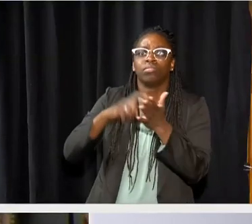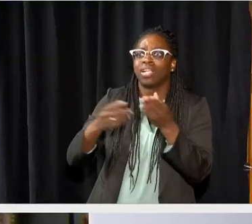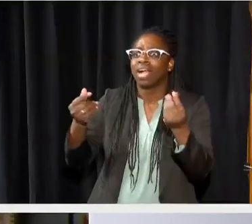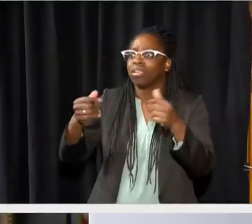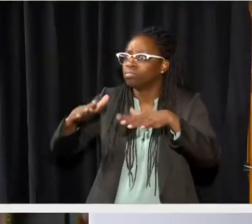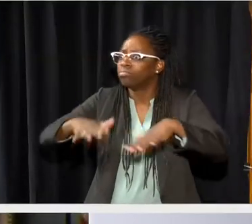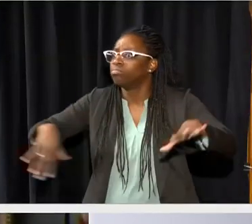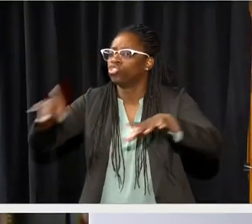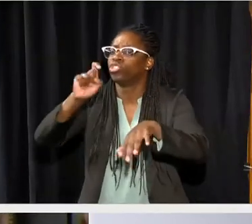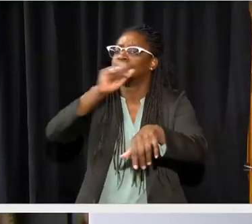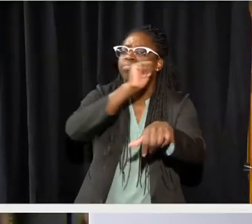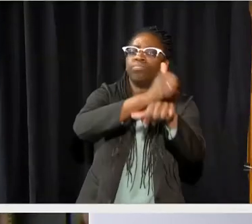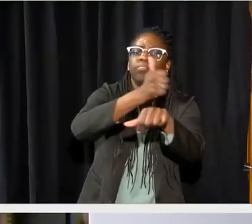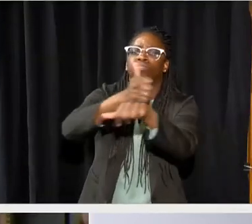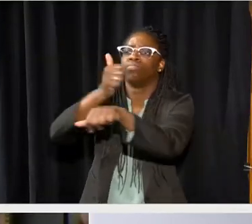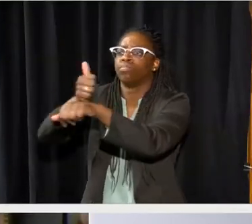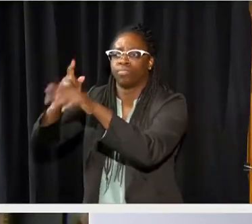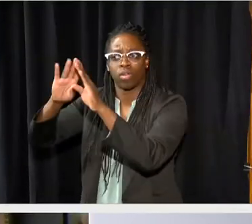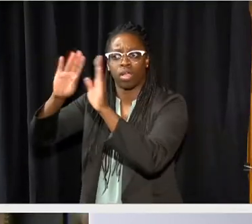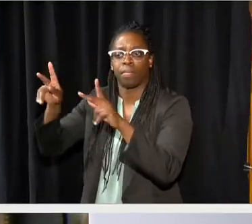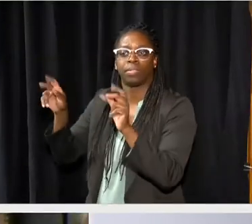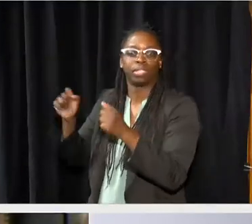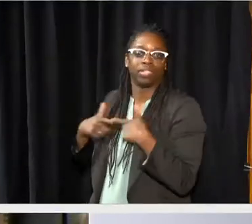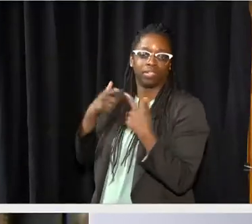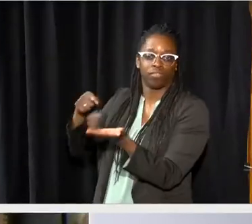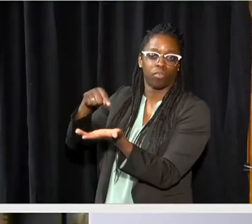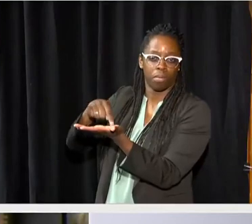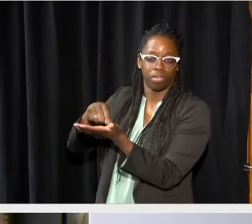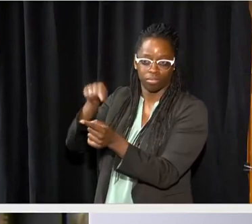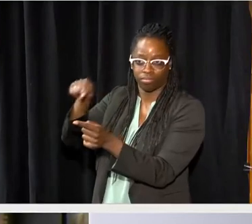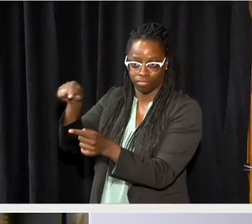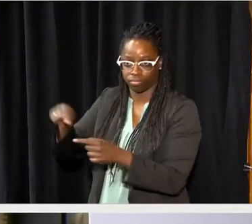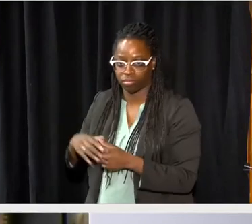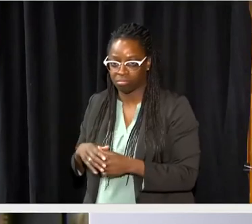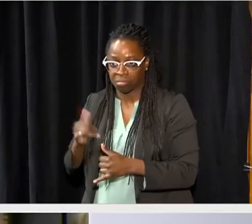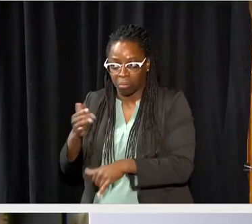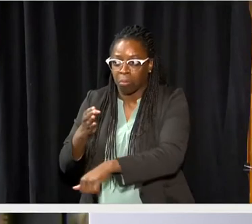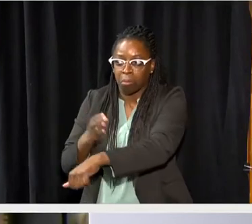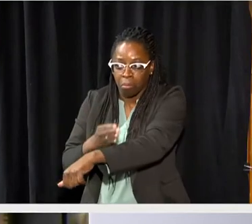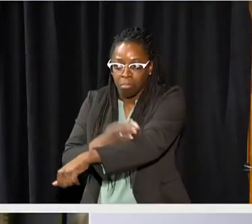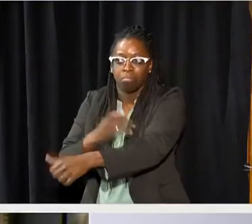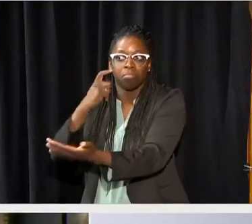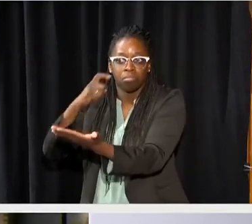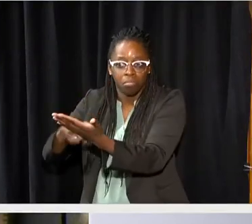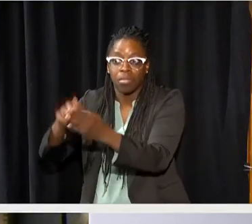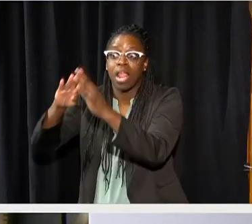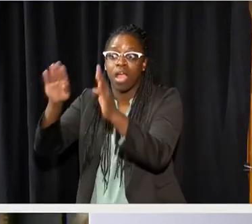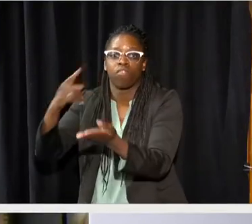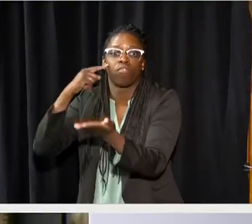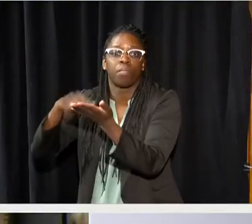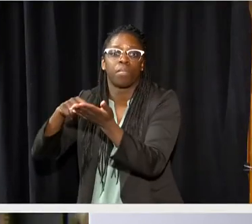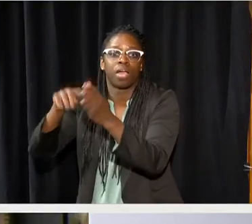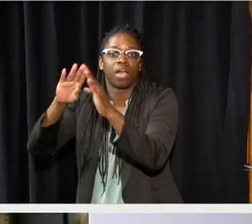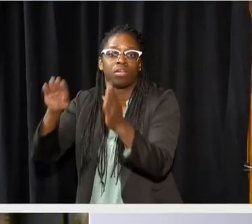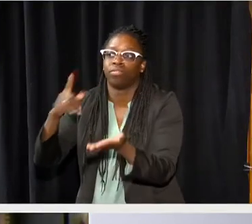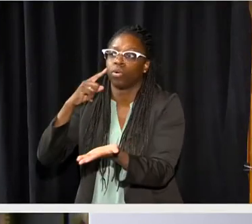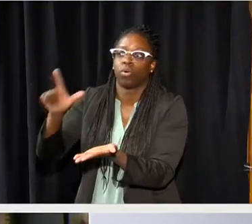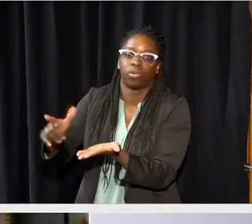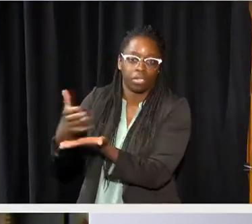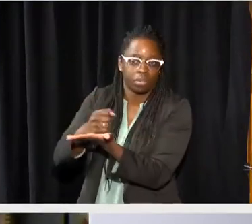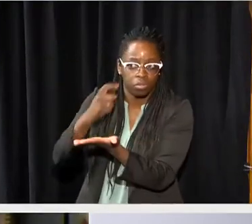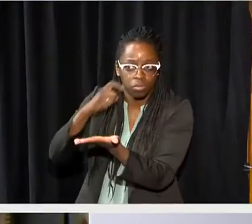could be turned into housing. These steps will make a difference. But we're dealing with a